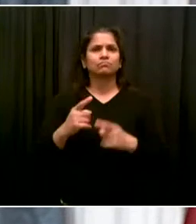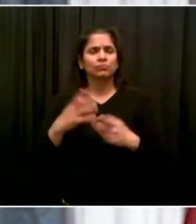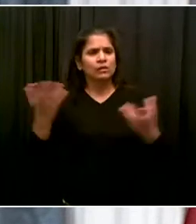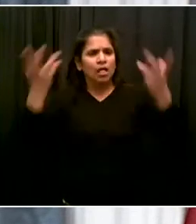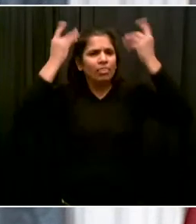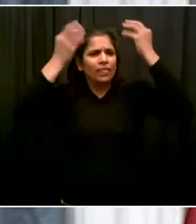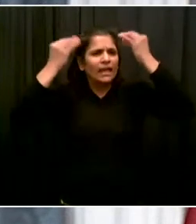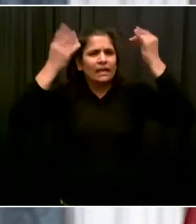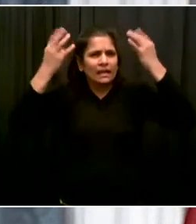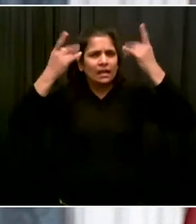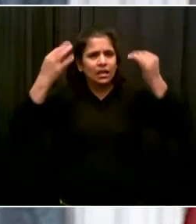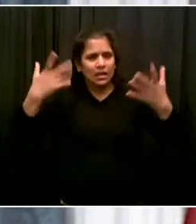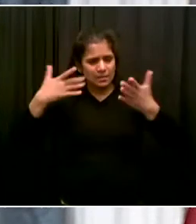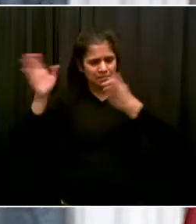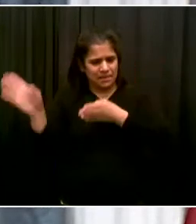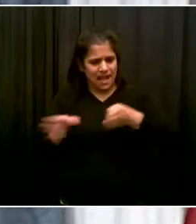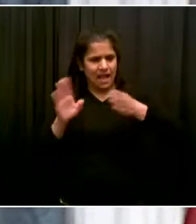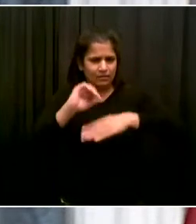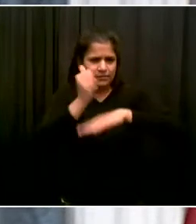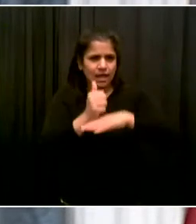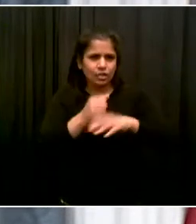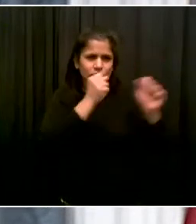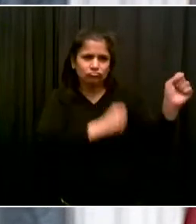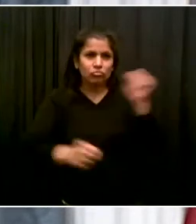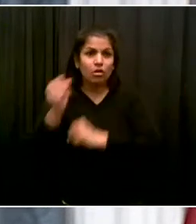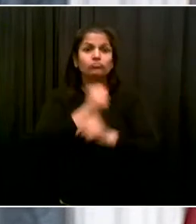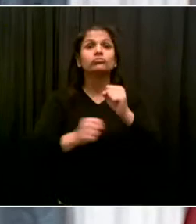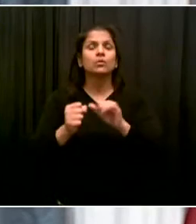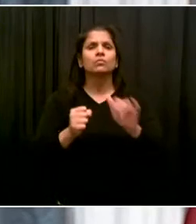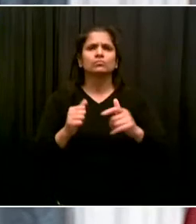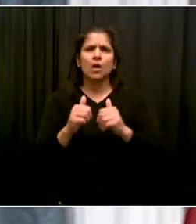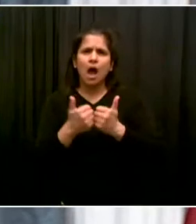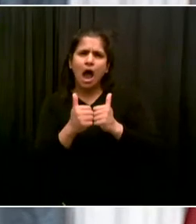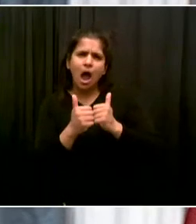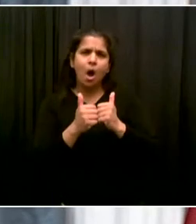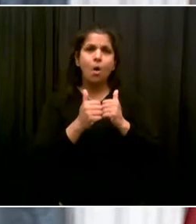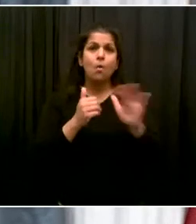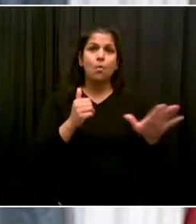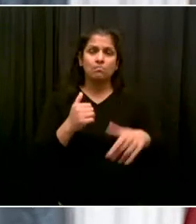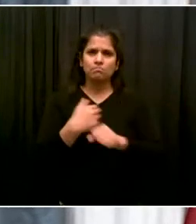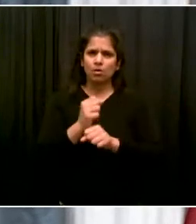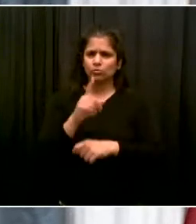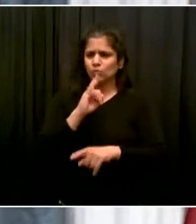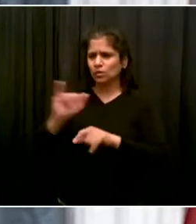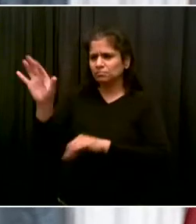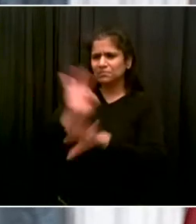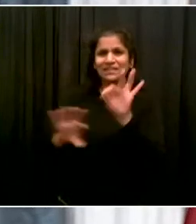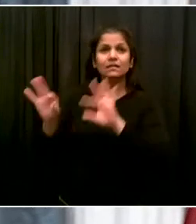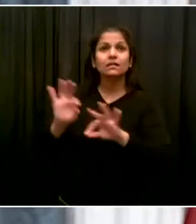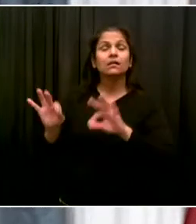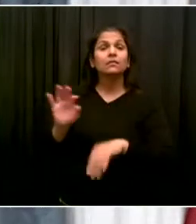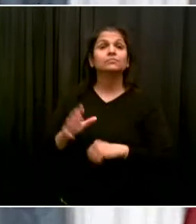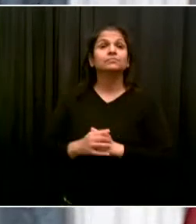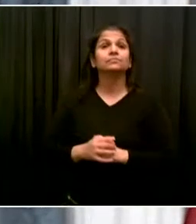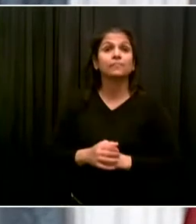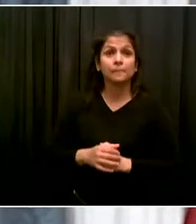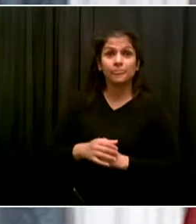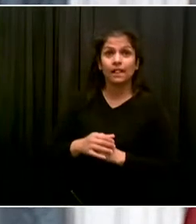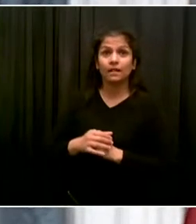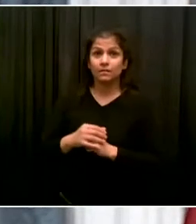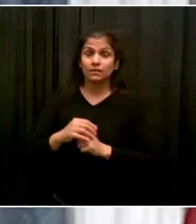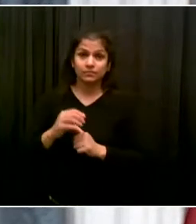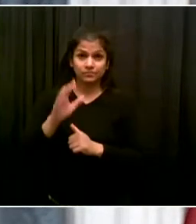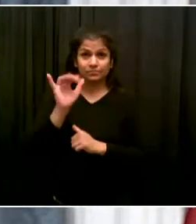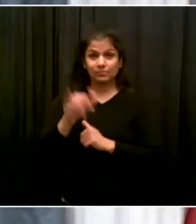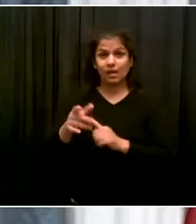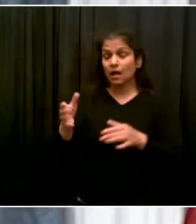students with disabilities with 12-month IEPs will be honored through a 5-day-a-week program with support from paraprofessionals. For